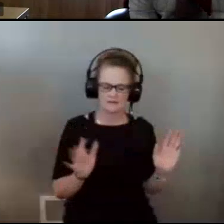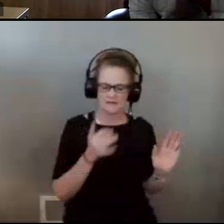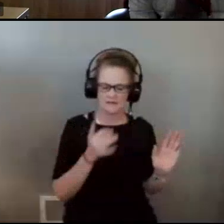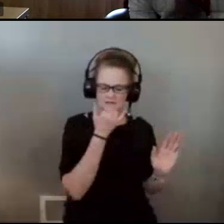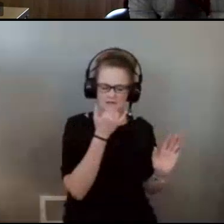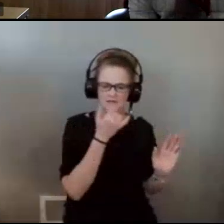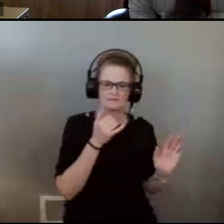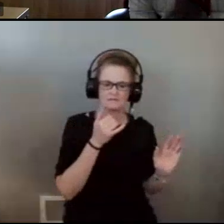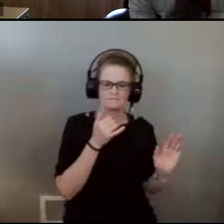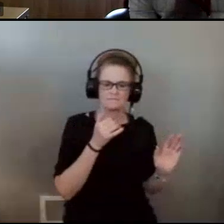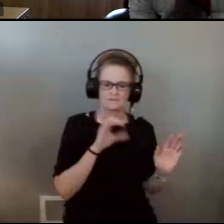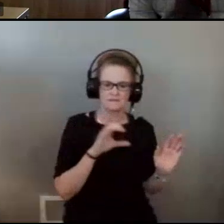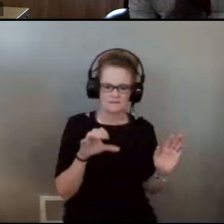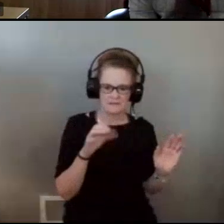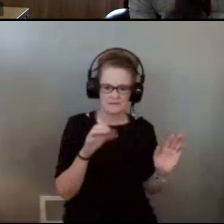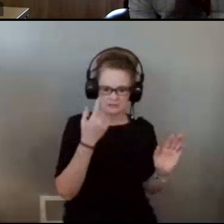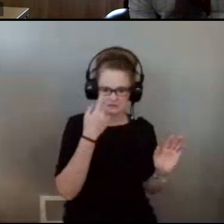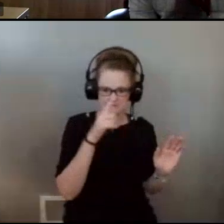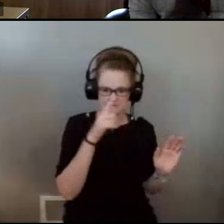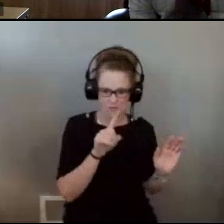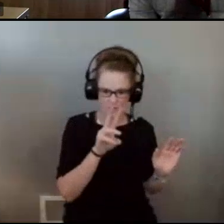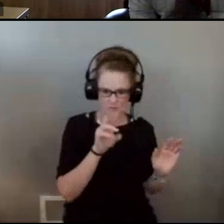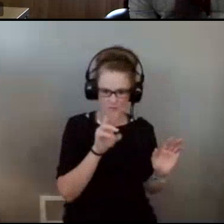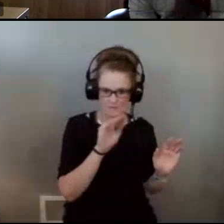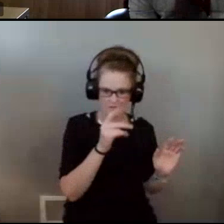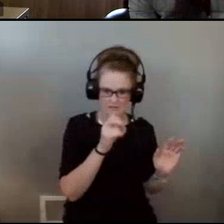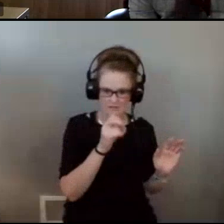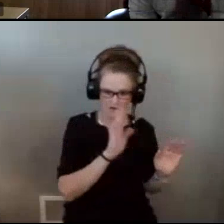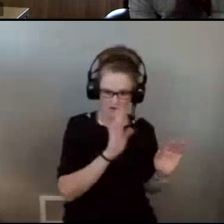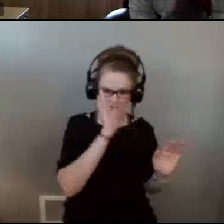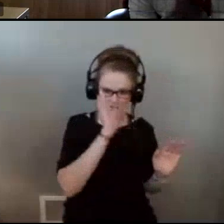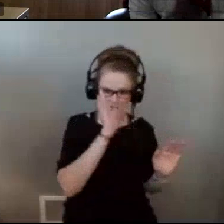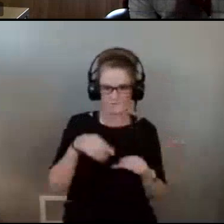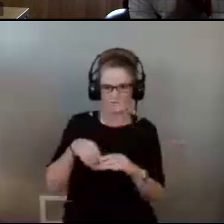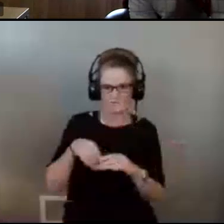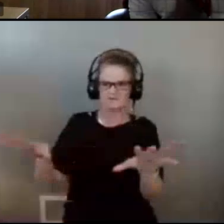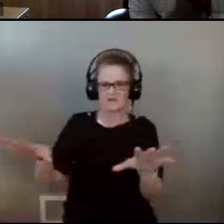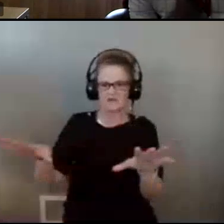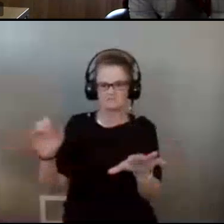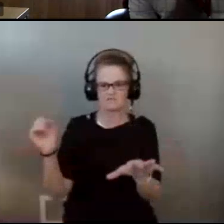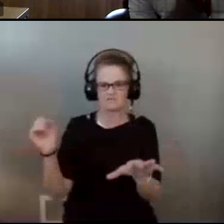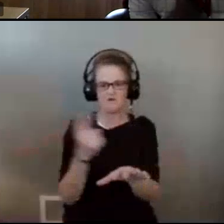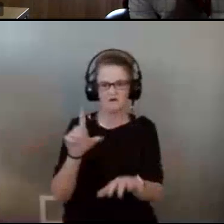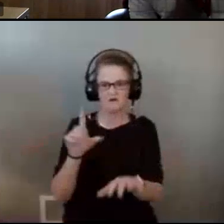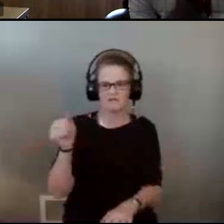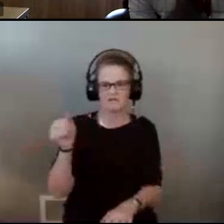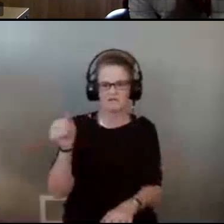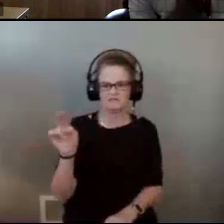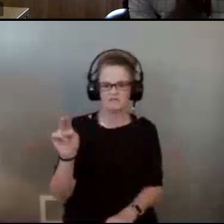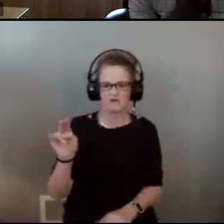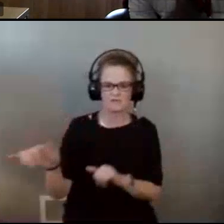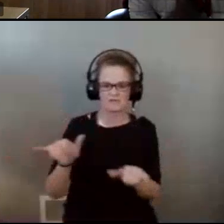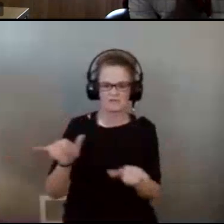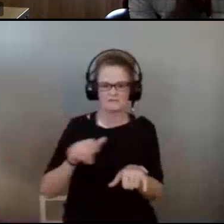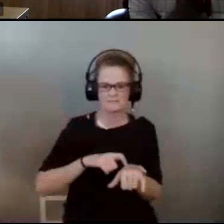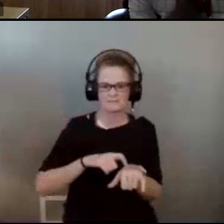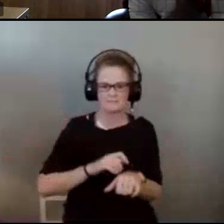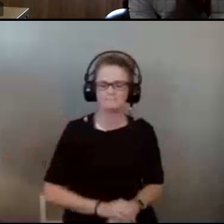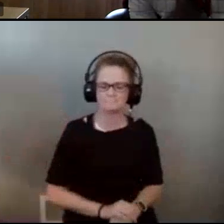first webinar. And I will be sending that out to all liaisons at the same time.